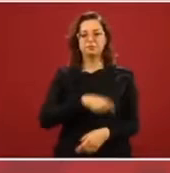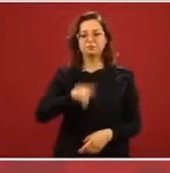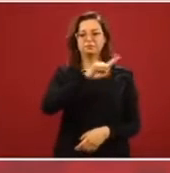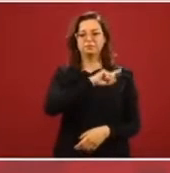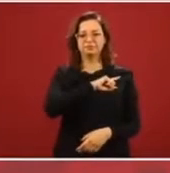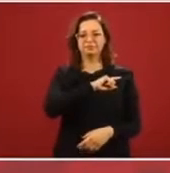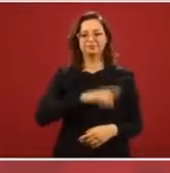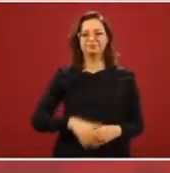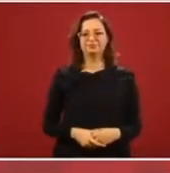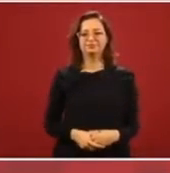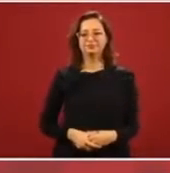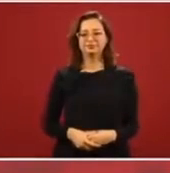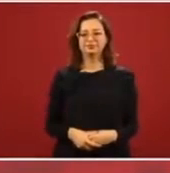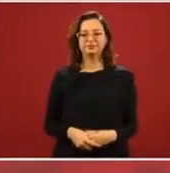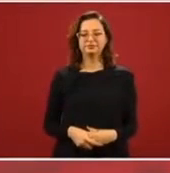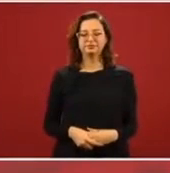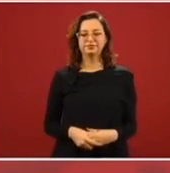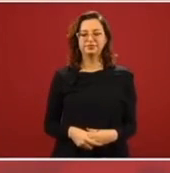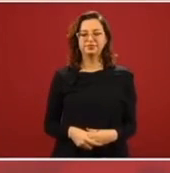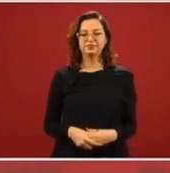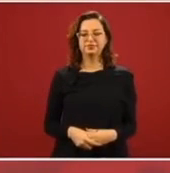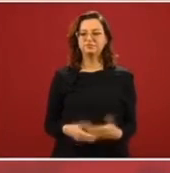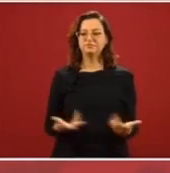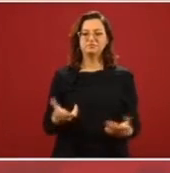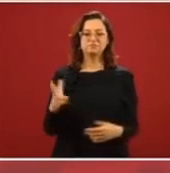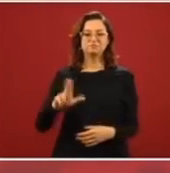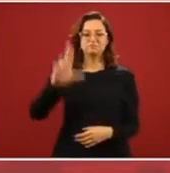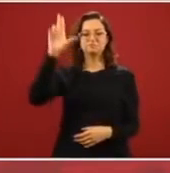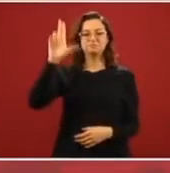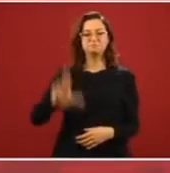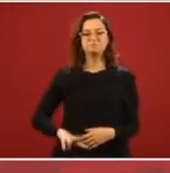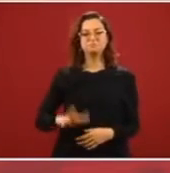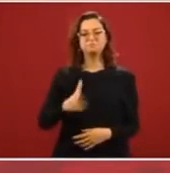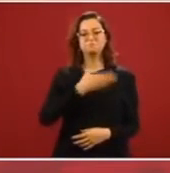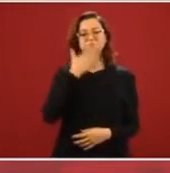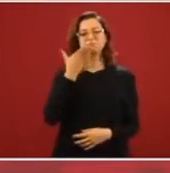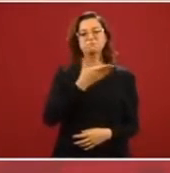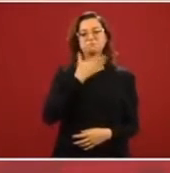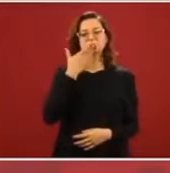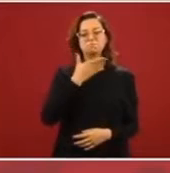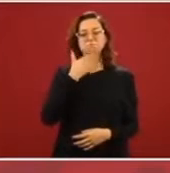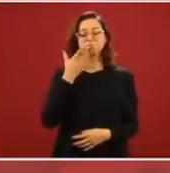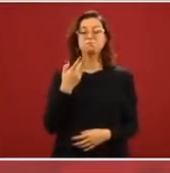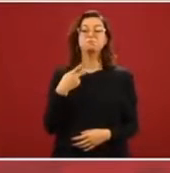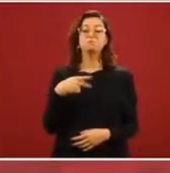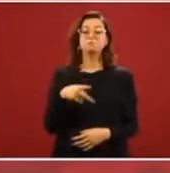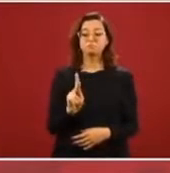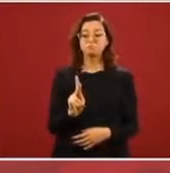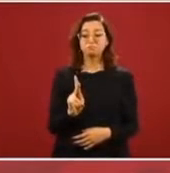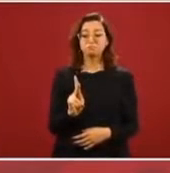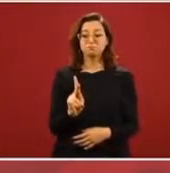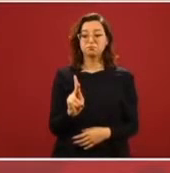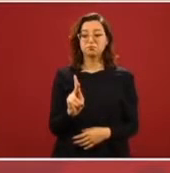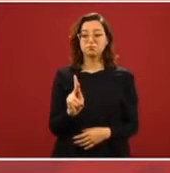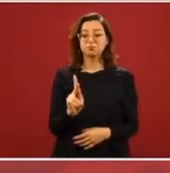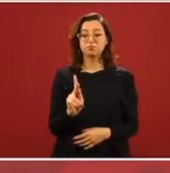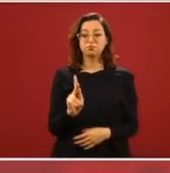for health, como lo hacemos todos los martes, as we do every pero Tuesday.